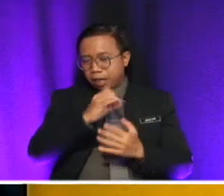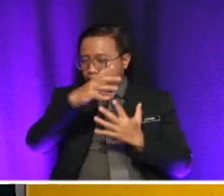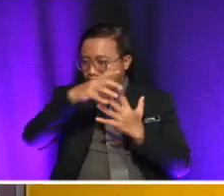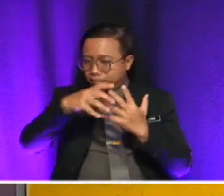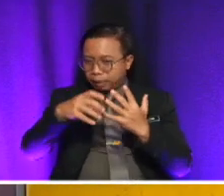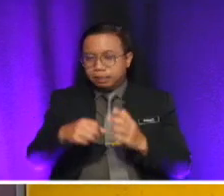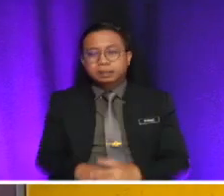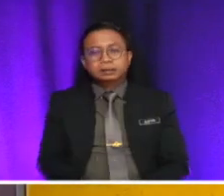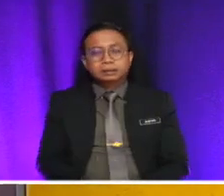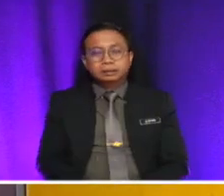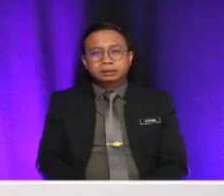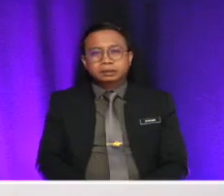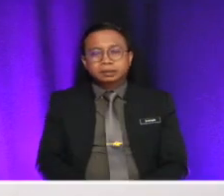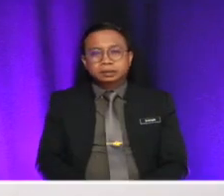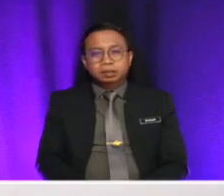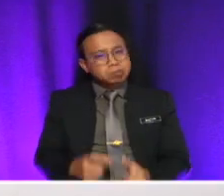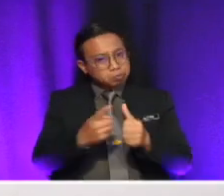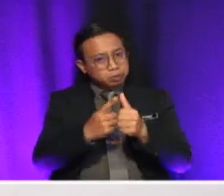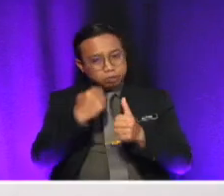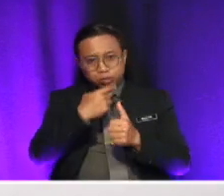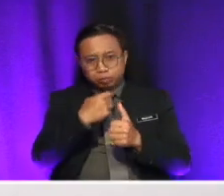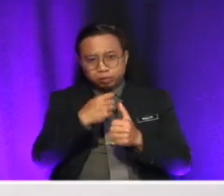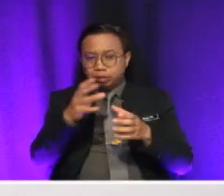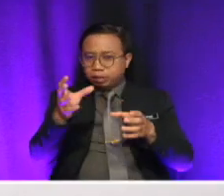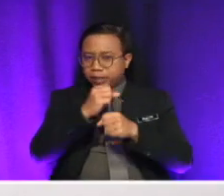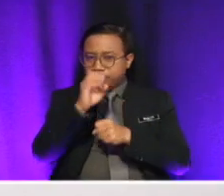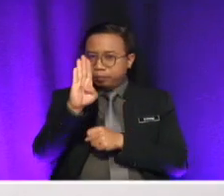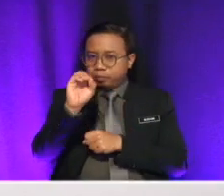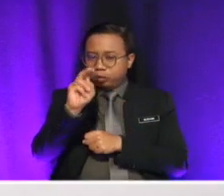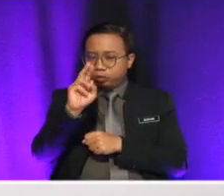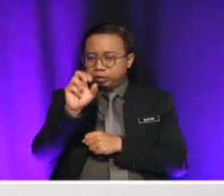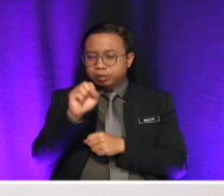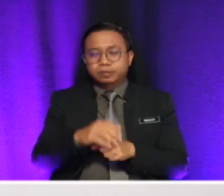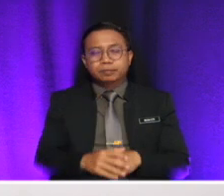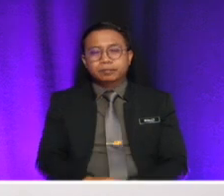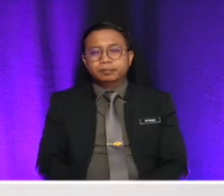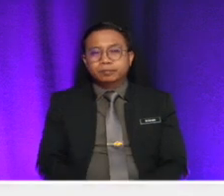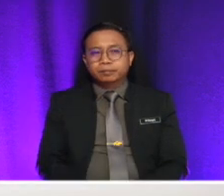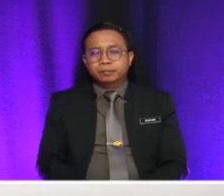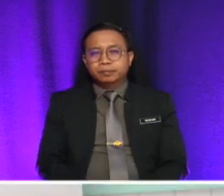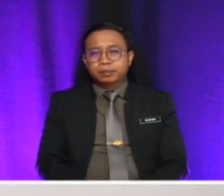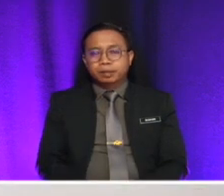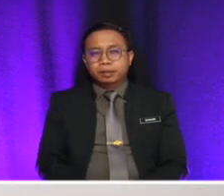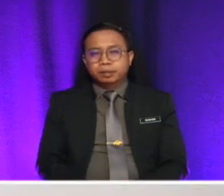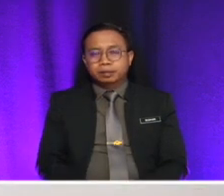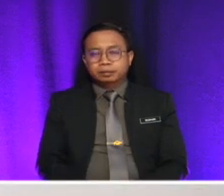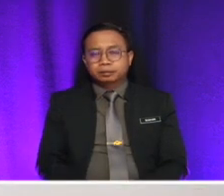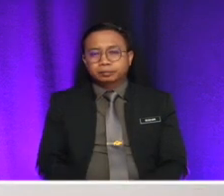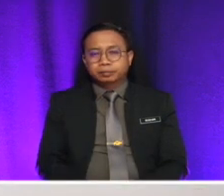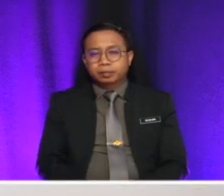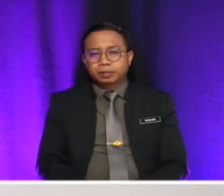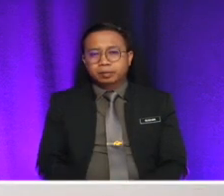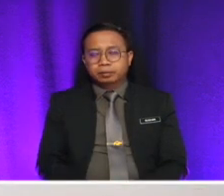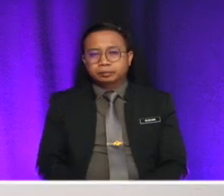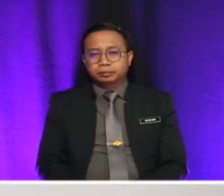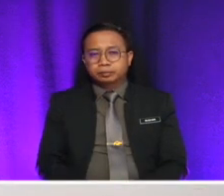person who gets to answer this question, you get a bonus, right? Okay, so Shafiqah, would you like to? Okay, I'll do the honor. Wow, brewing coffee